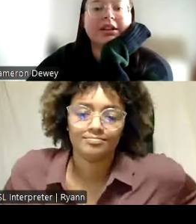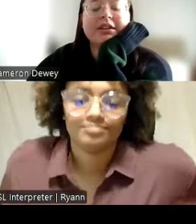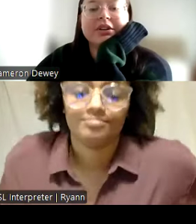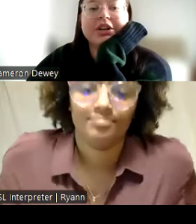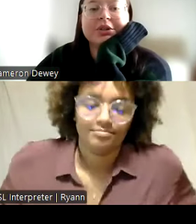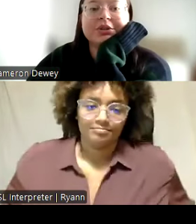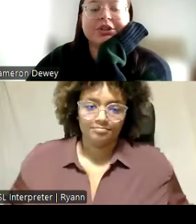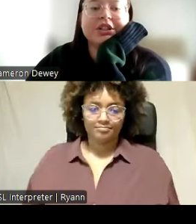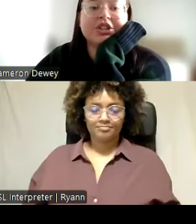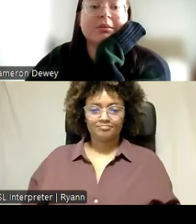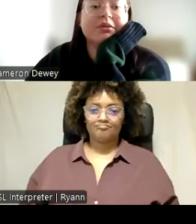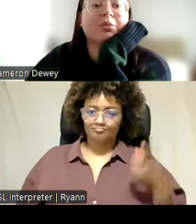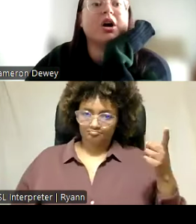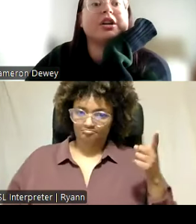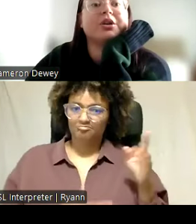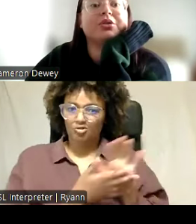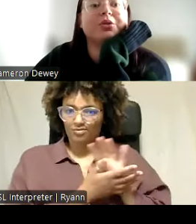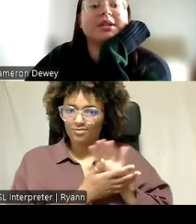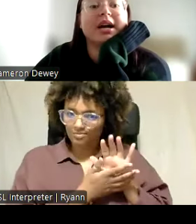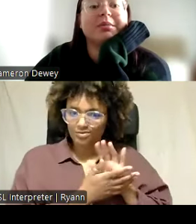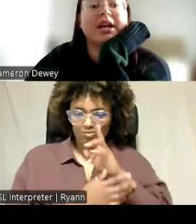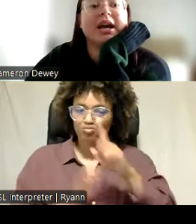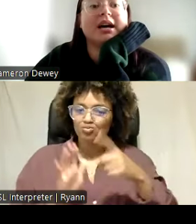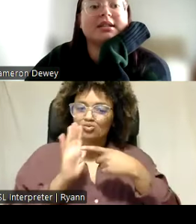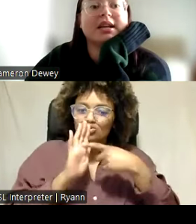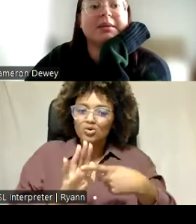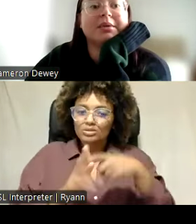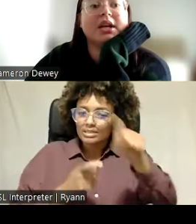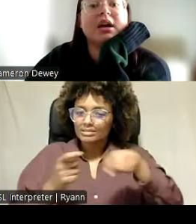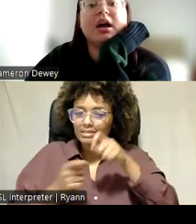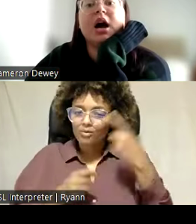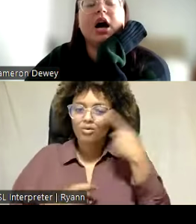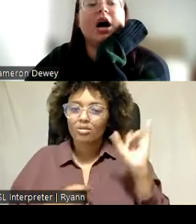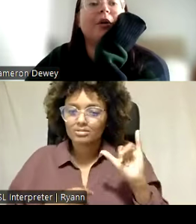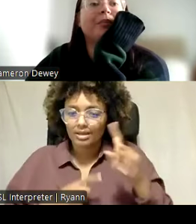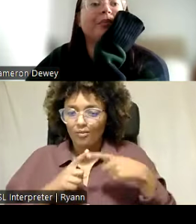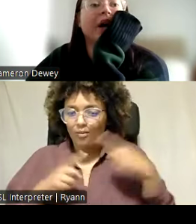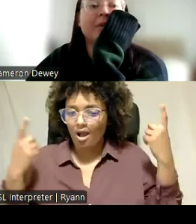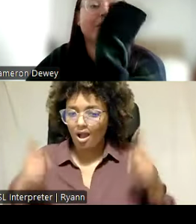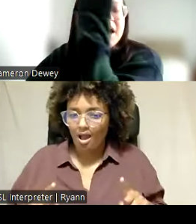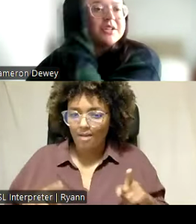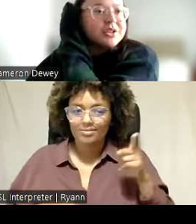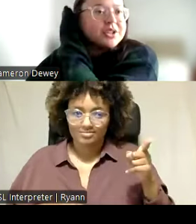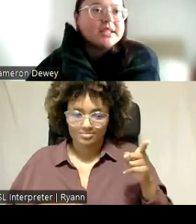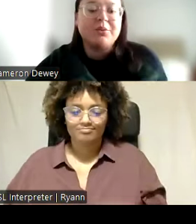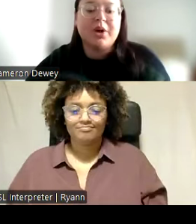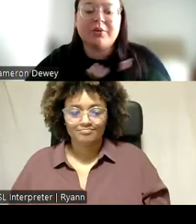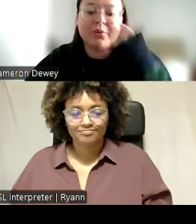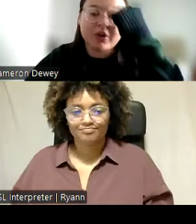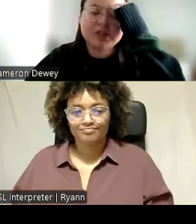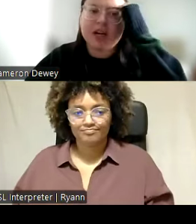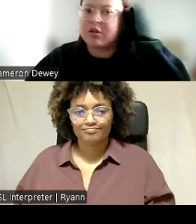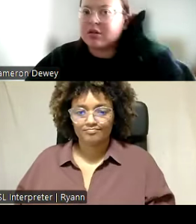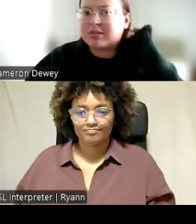So I think that video does a really good job of like walking you through what's happening as it's happening. But as you could see when